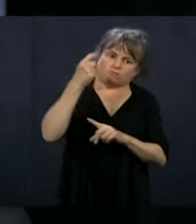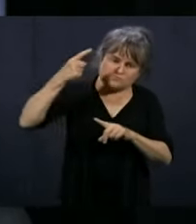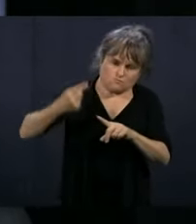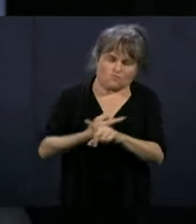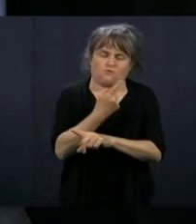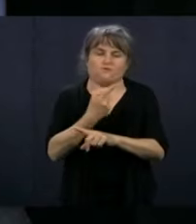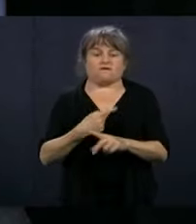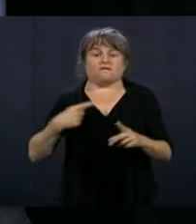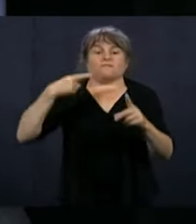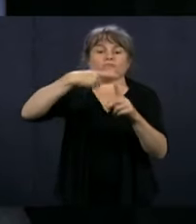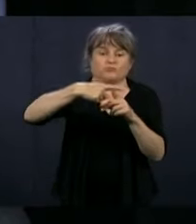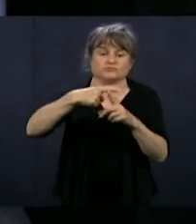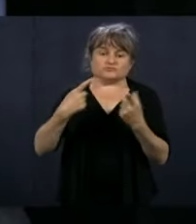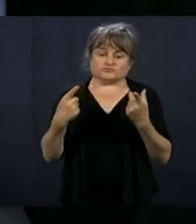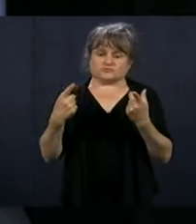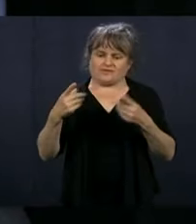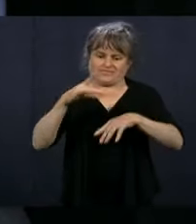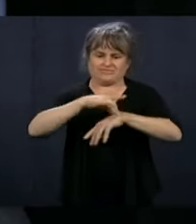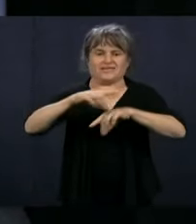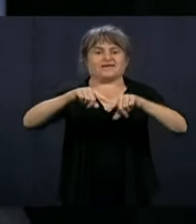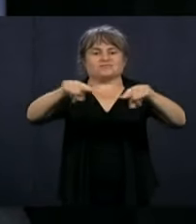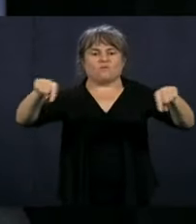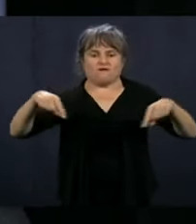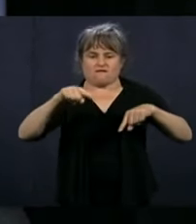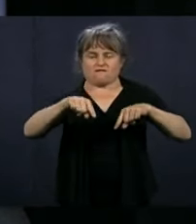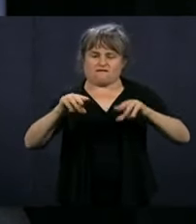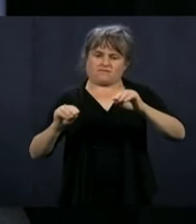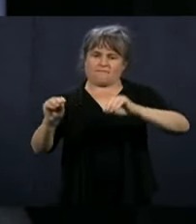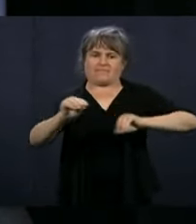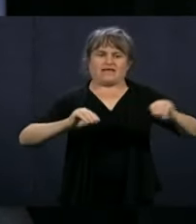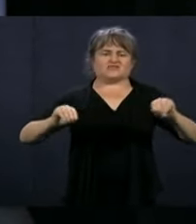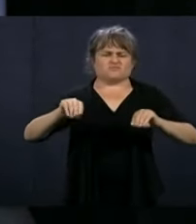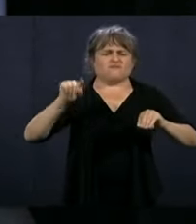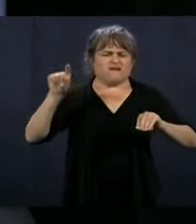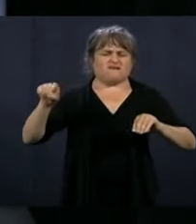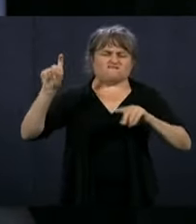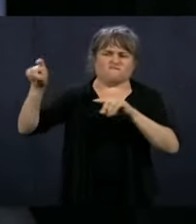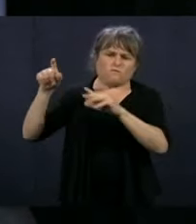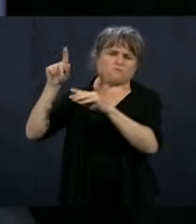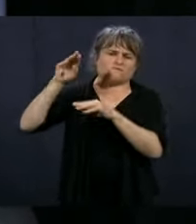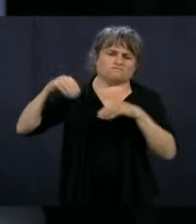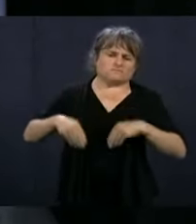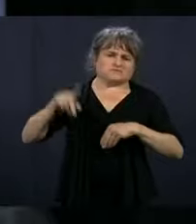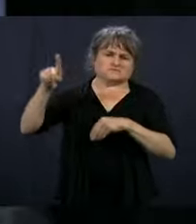all the authorizations for the urban planning at another 2 to 3 months.